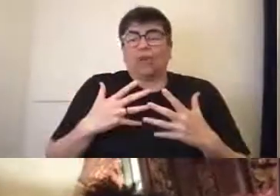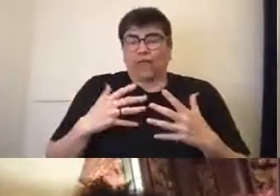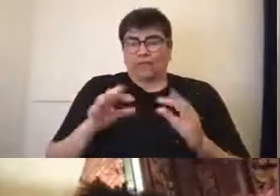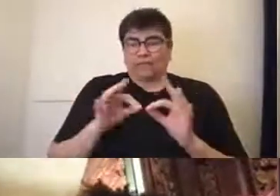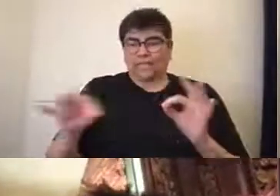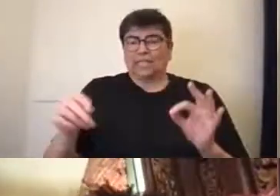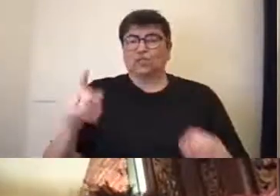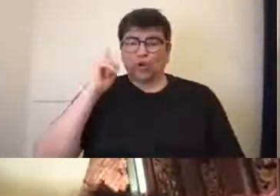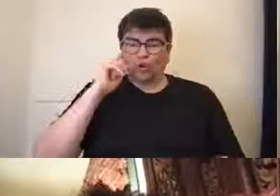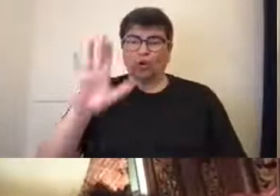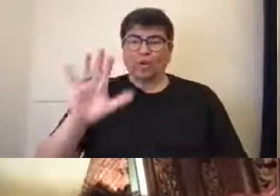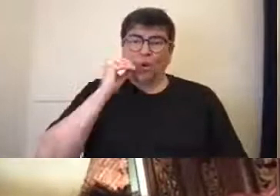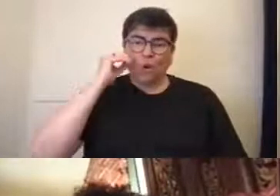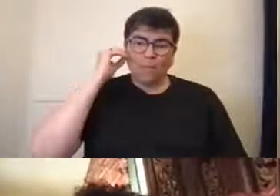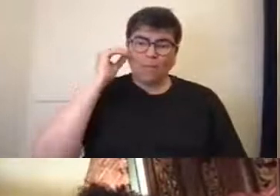you've heard at home?